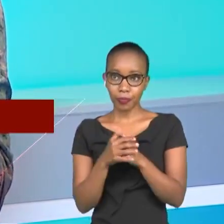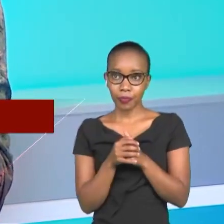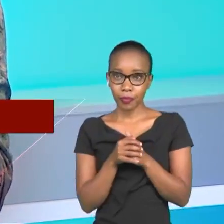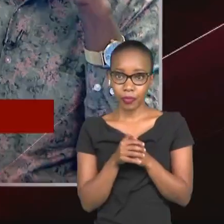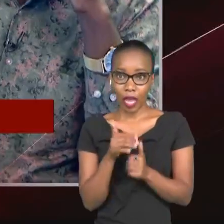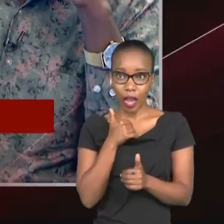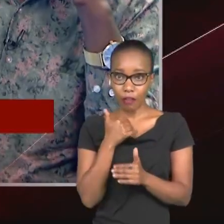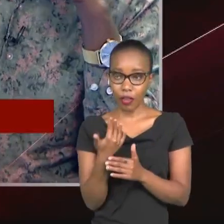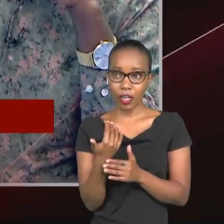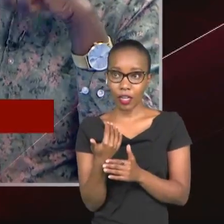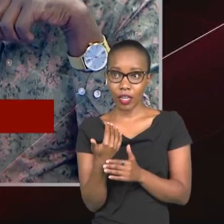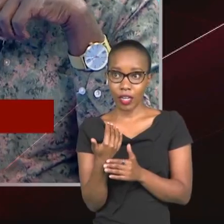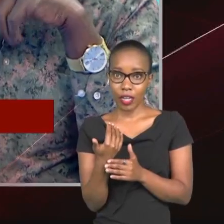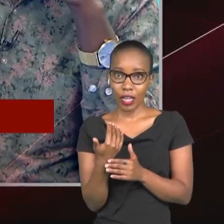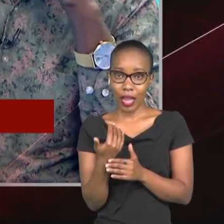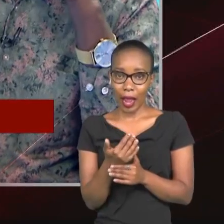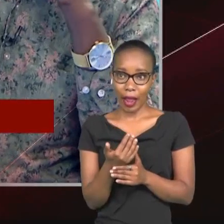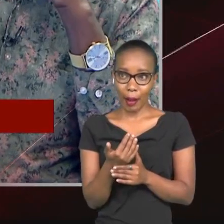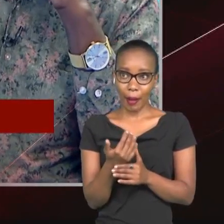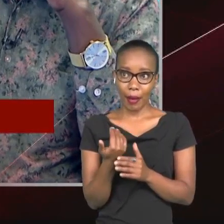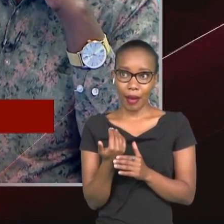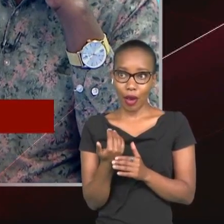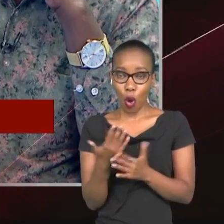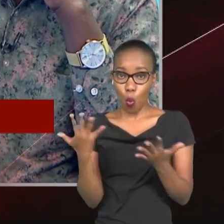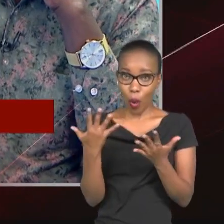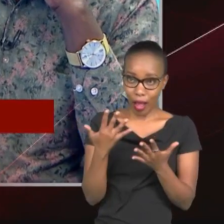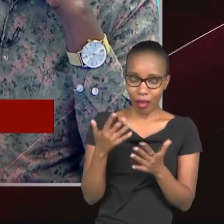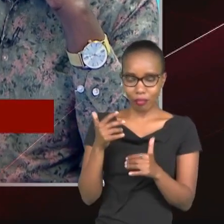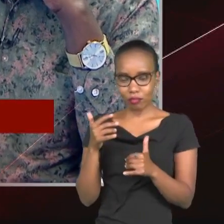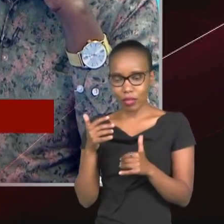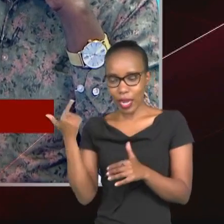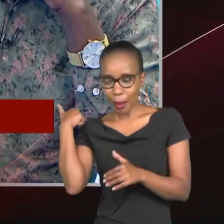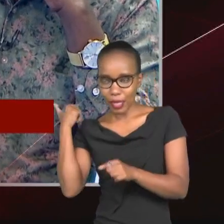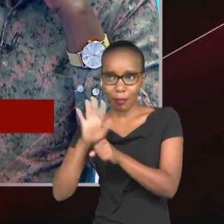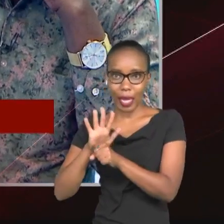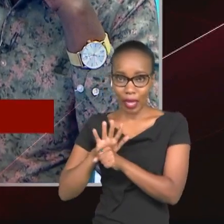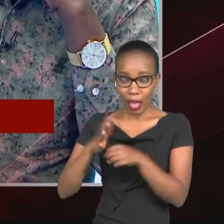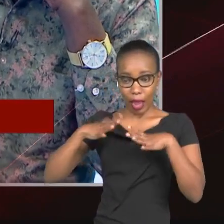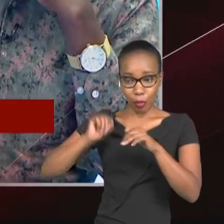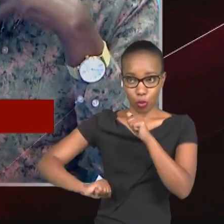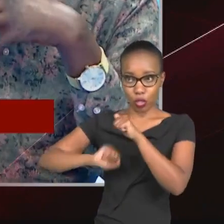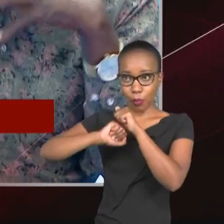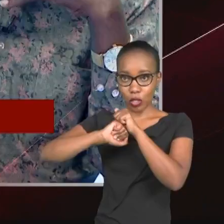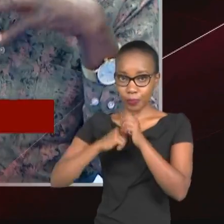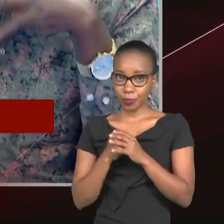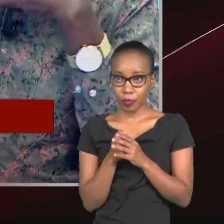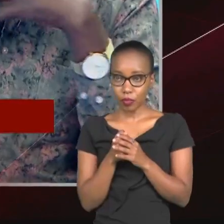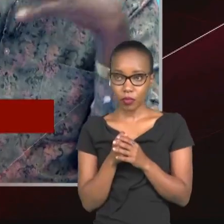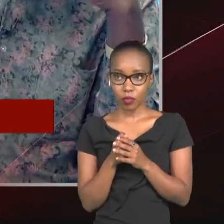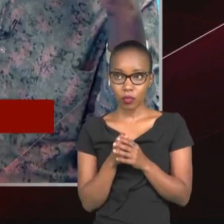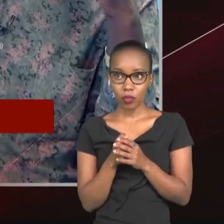there was a certain house where he enjoyed the numbers, and the numbers stood with him. Then